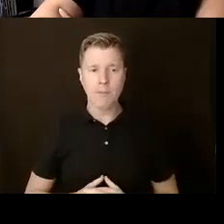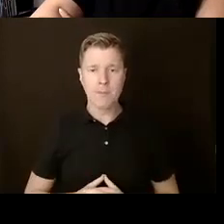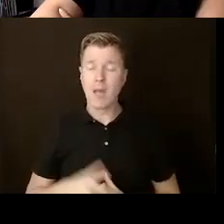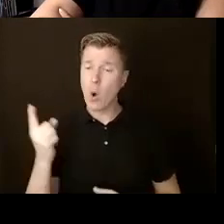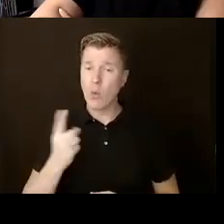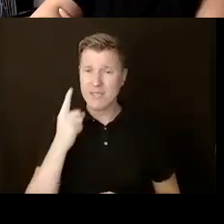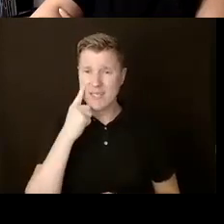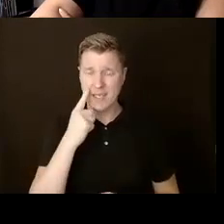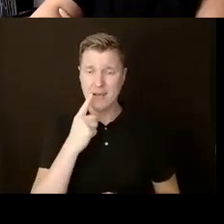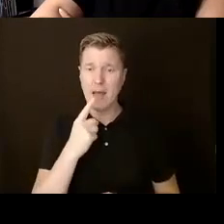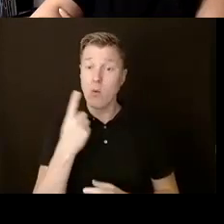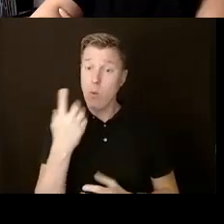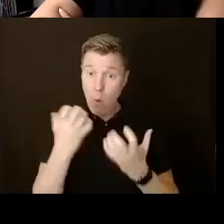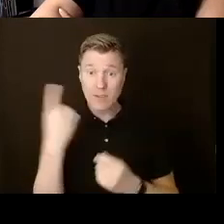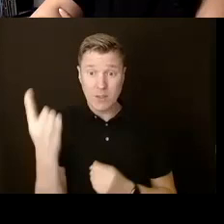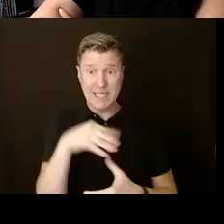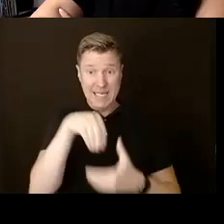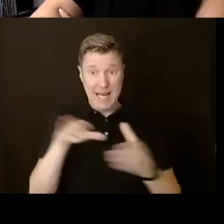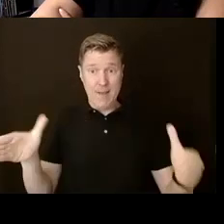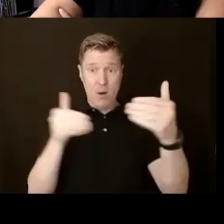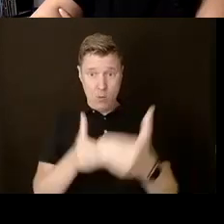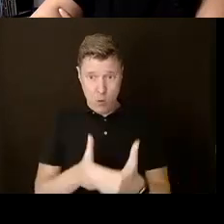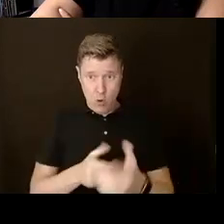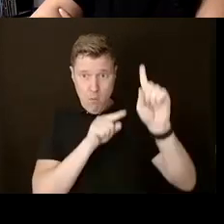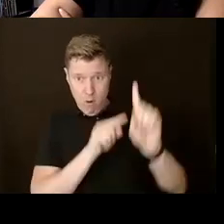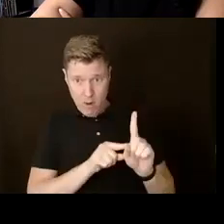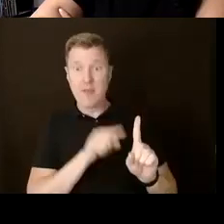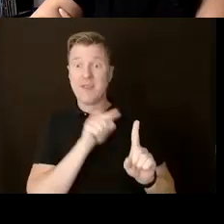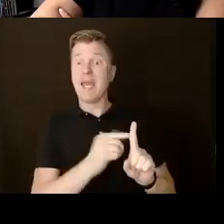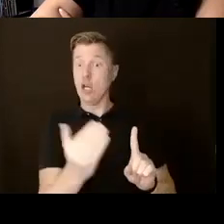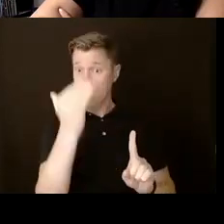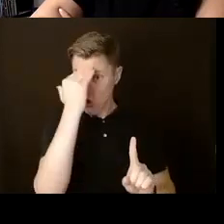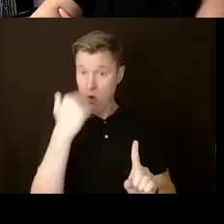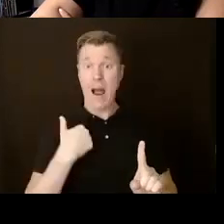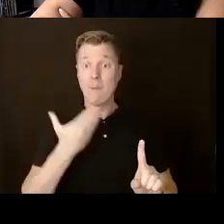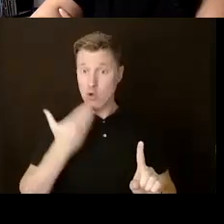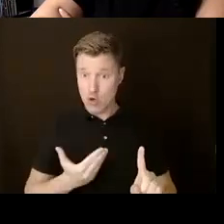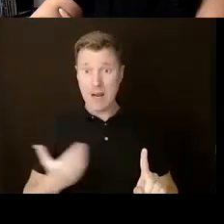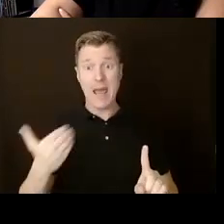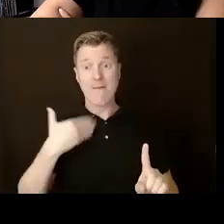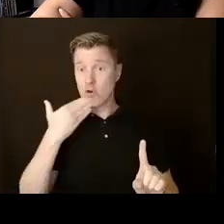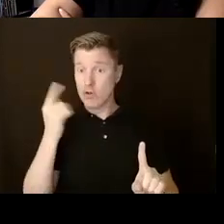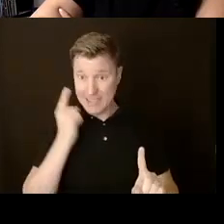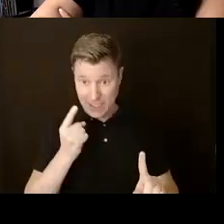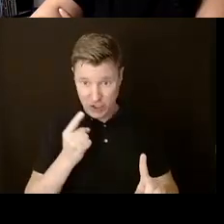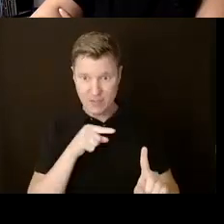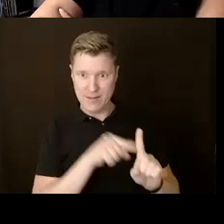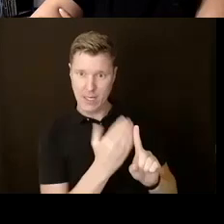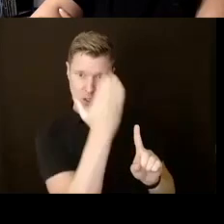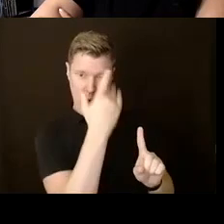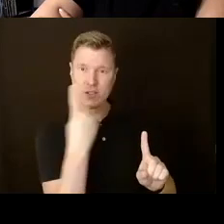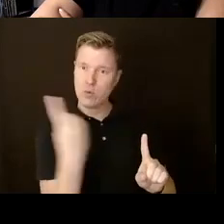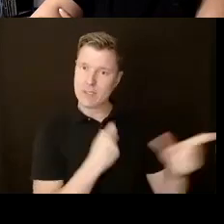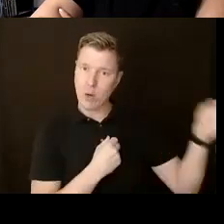somebody in the room who I know knows that I'm good and that I have good intentions, right? And I think that's